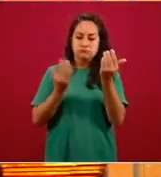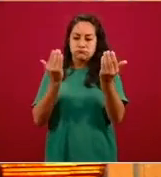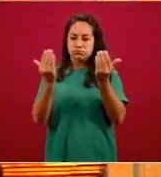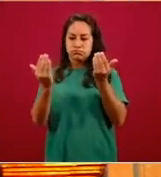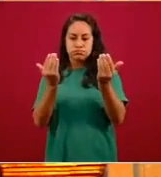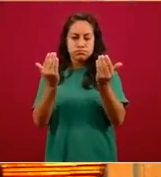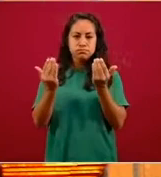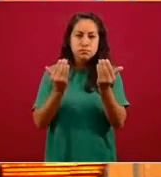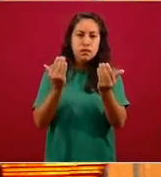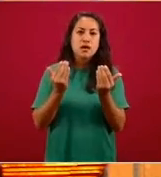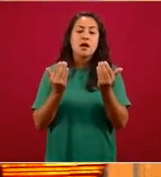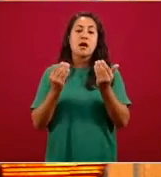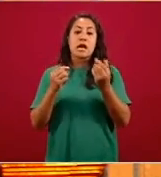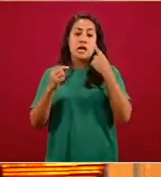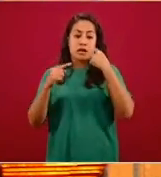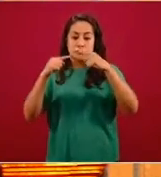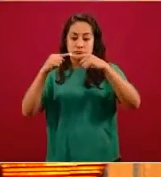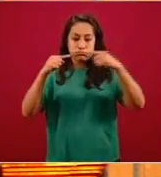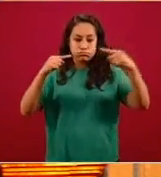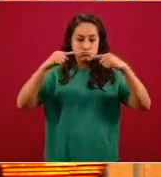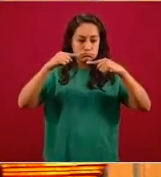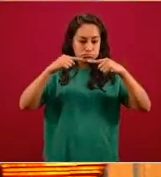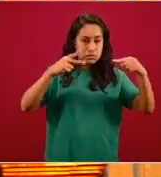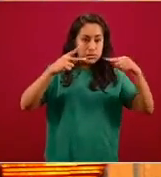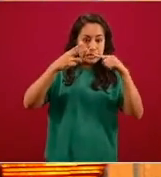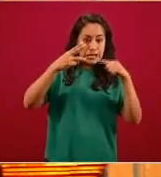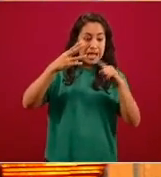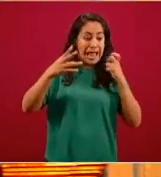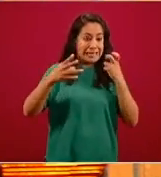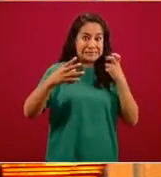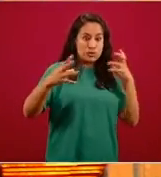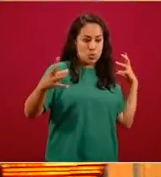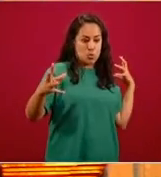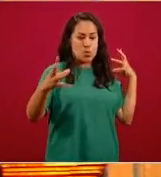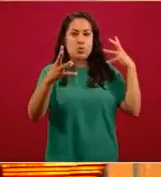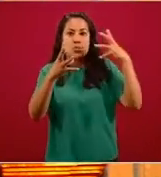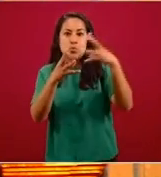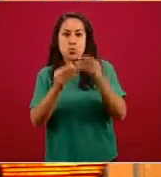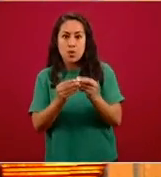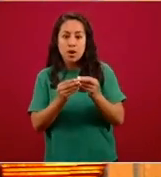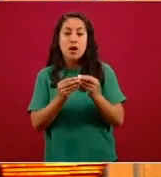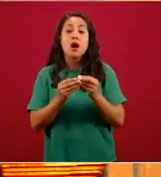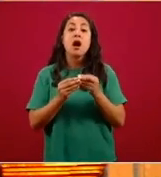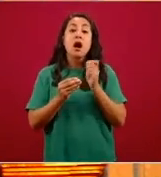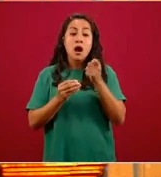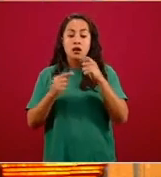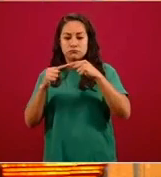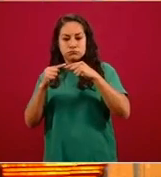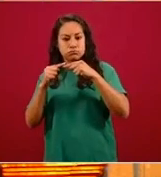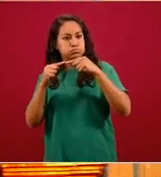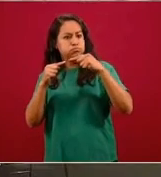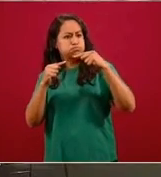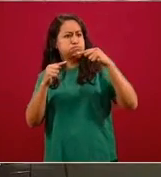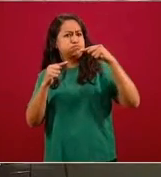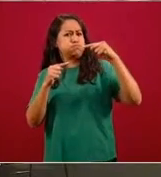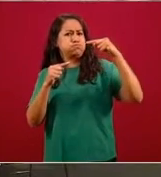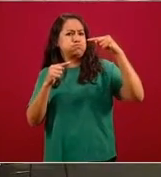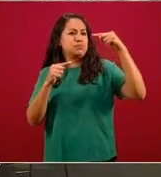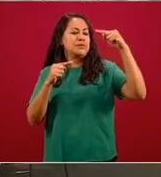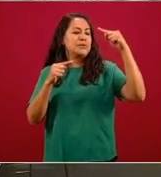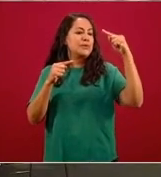Now here we have a comparison between different pandemic curves. The first one is the highest curve,